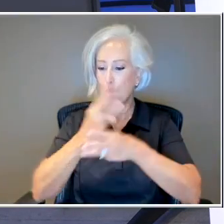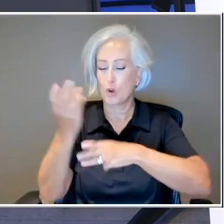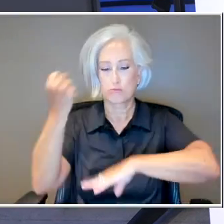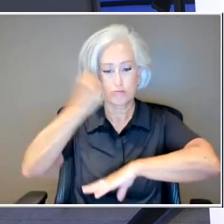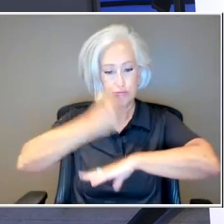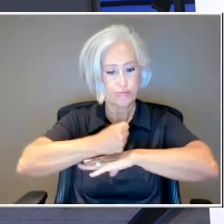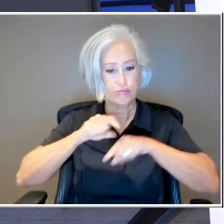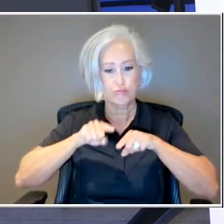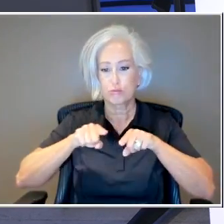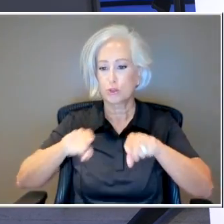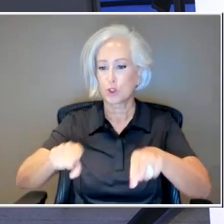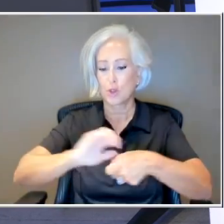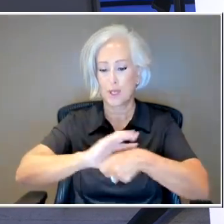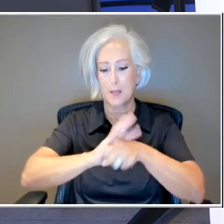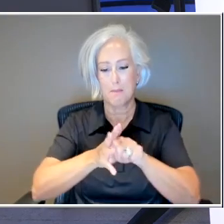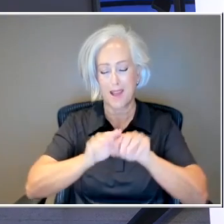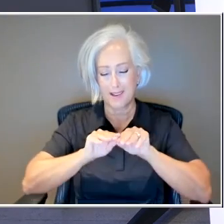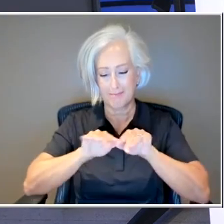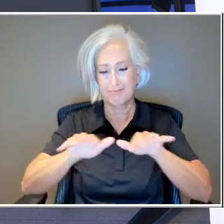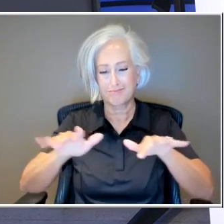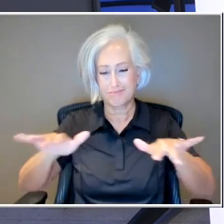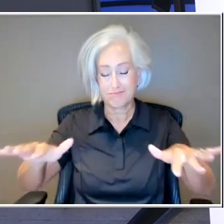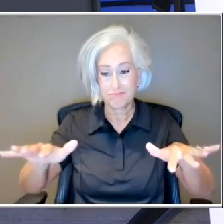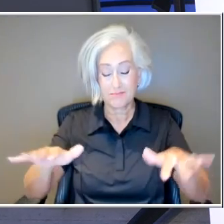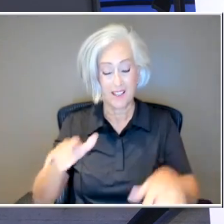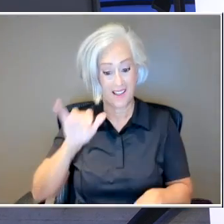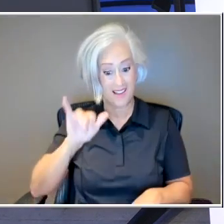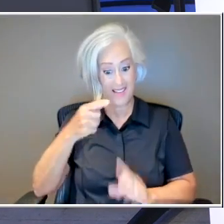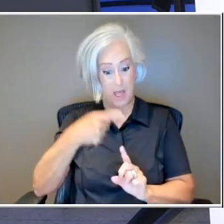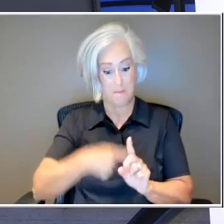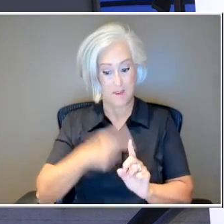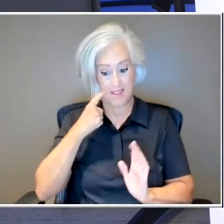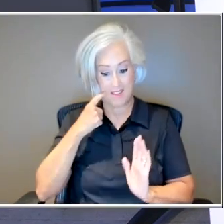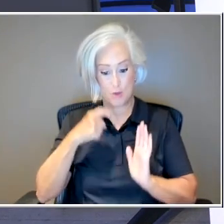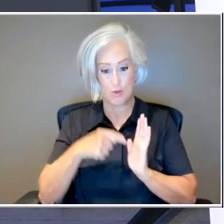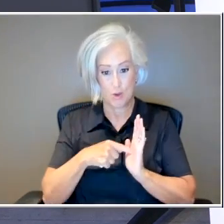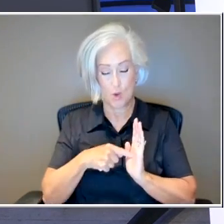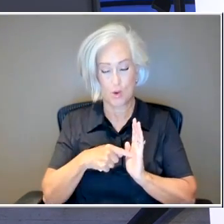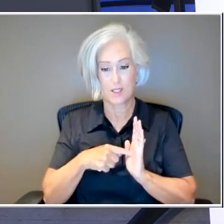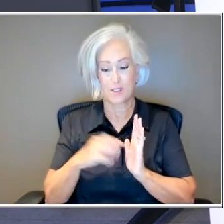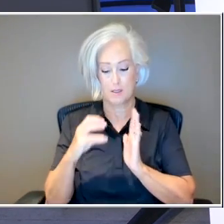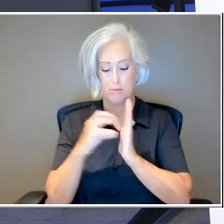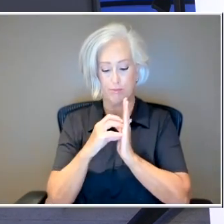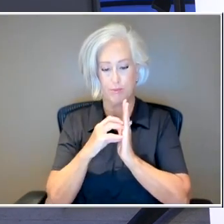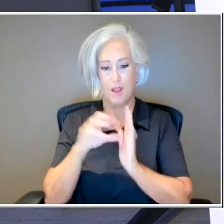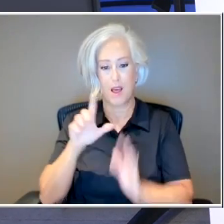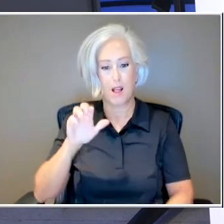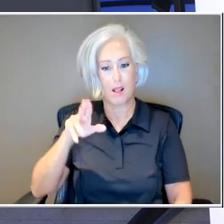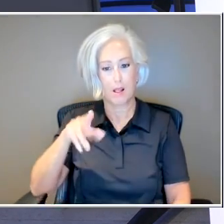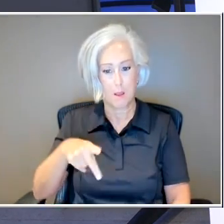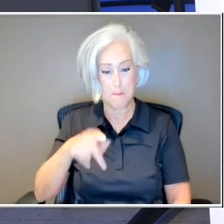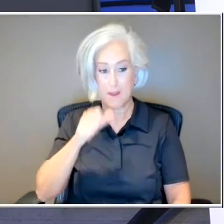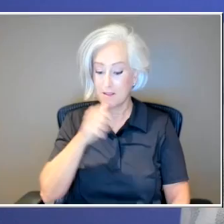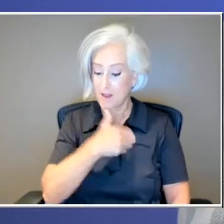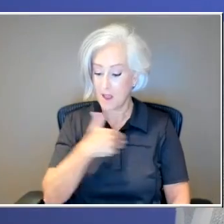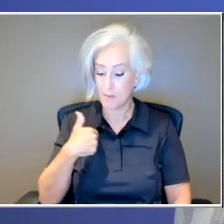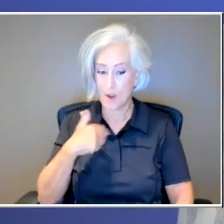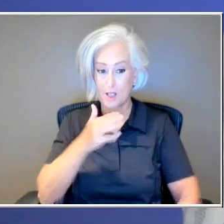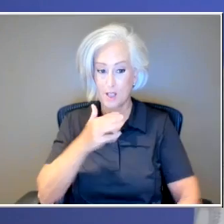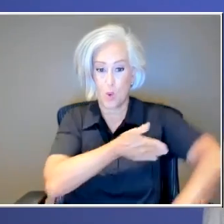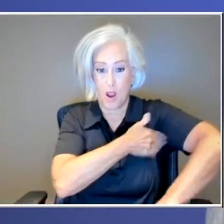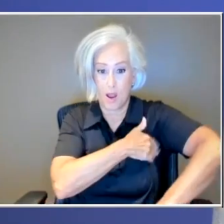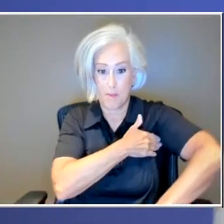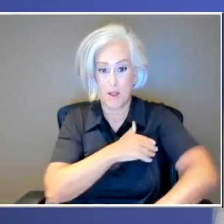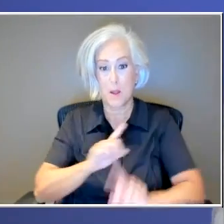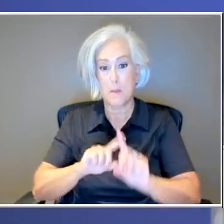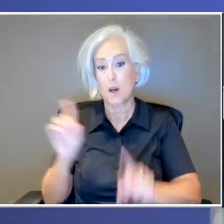month that you noticed a lump, and it wasn't in your breast or your armpit. Where Correct. was it? I noticed a lump in my